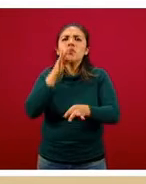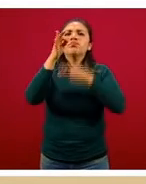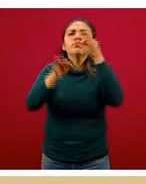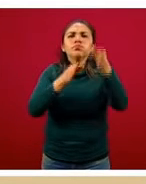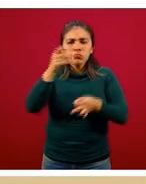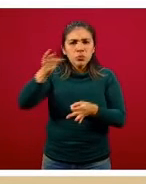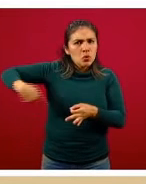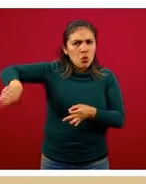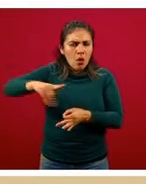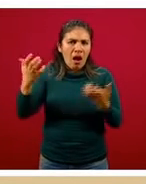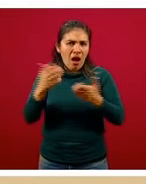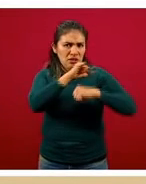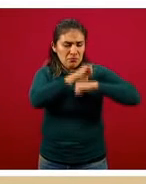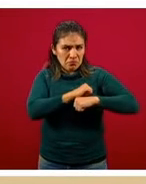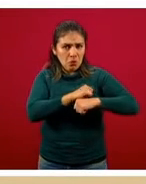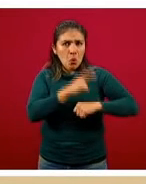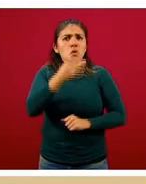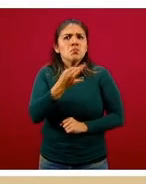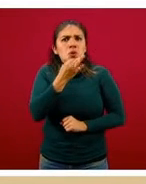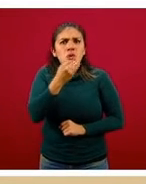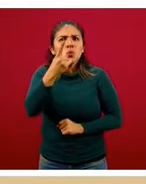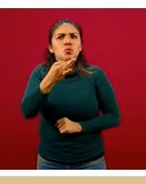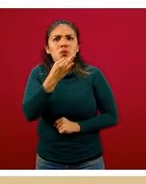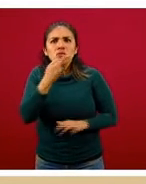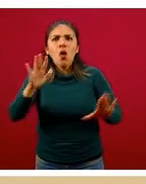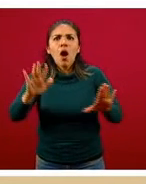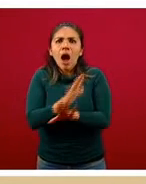our resources in